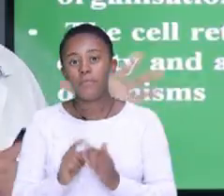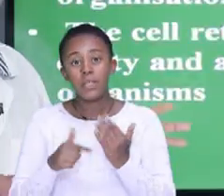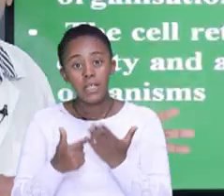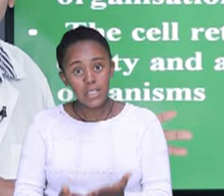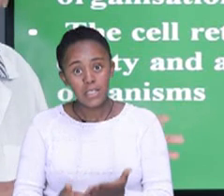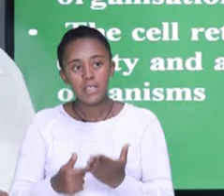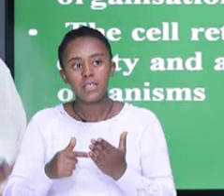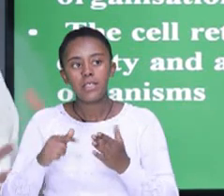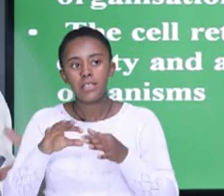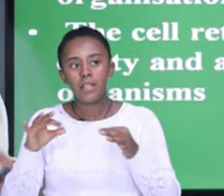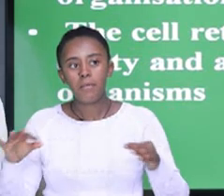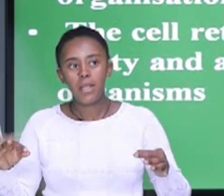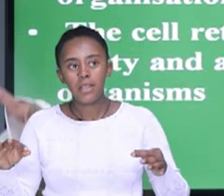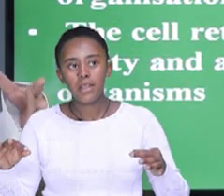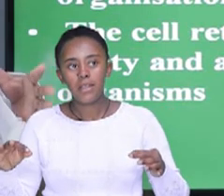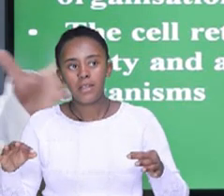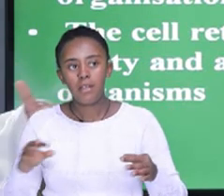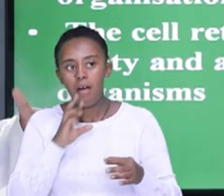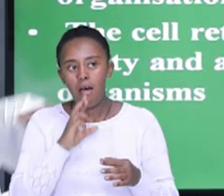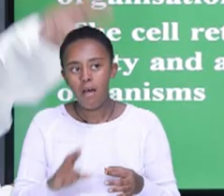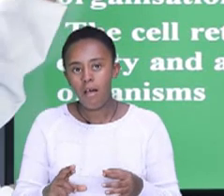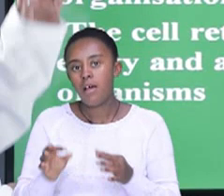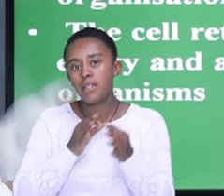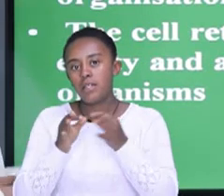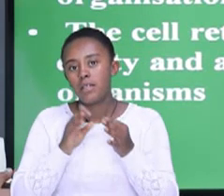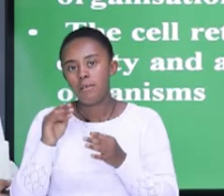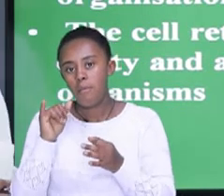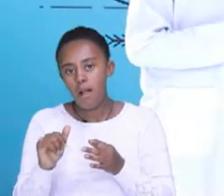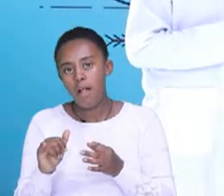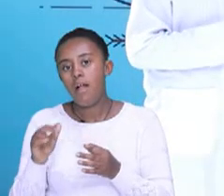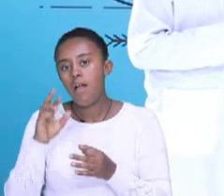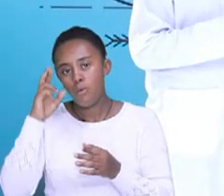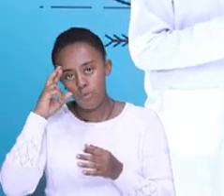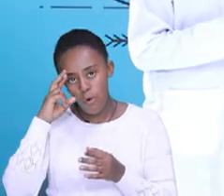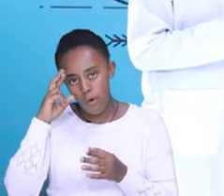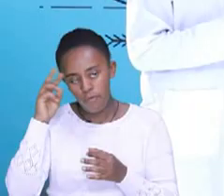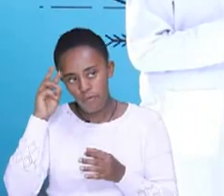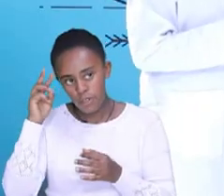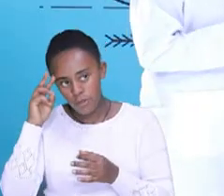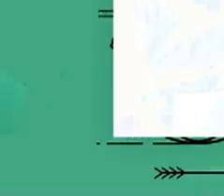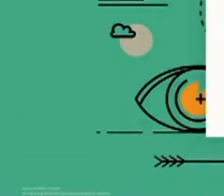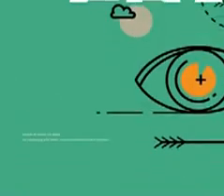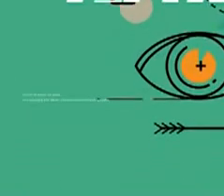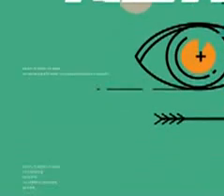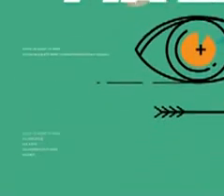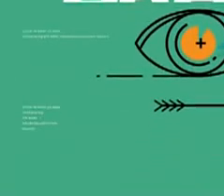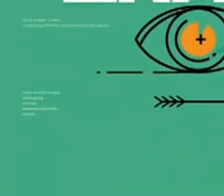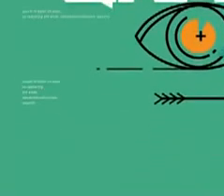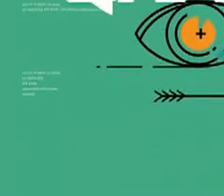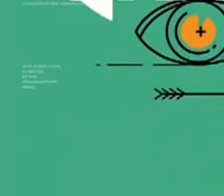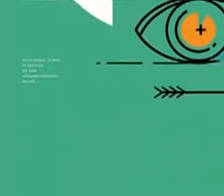organization. These statements are stated by Rudolph Virchow cell theory.